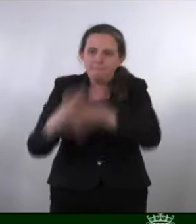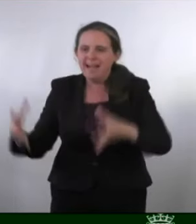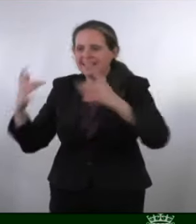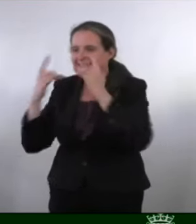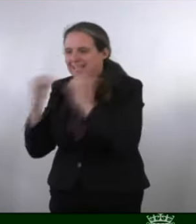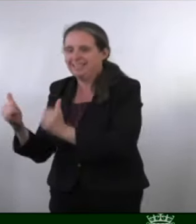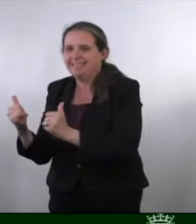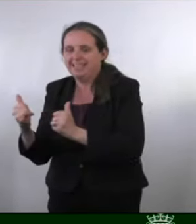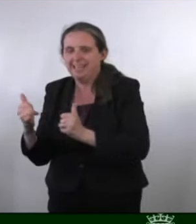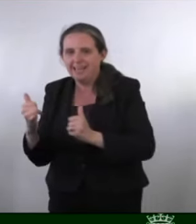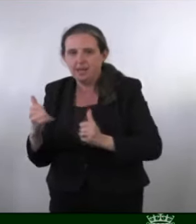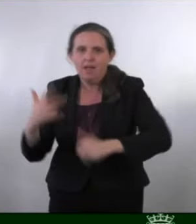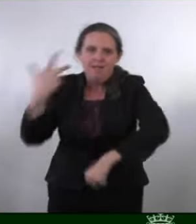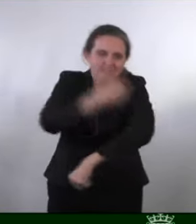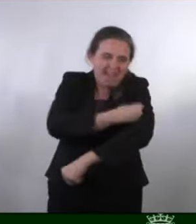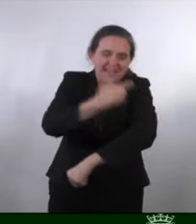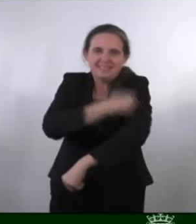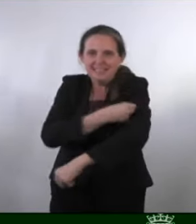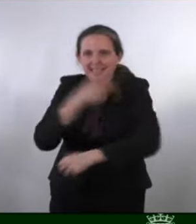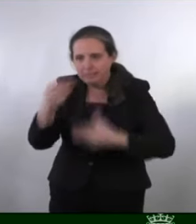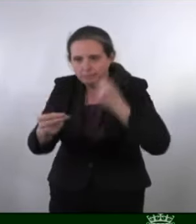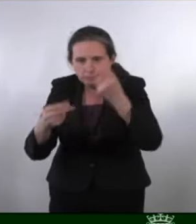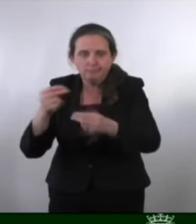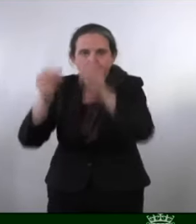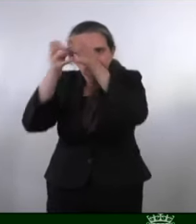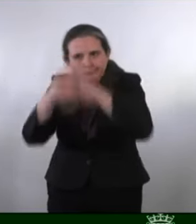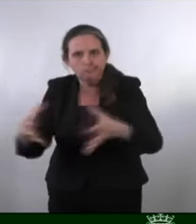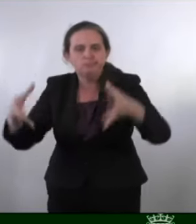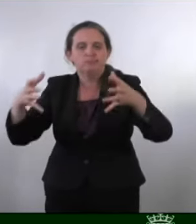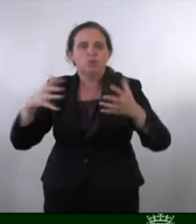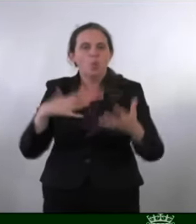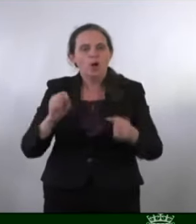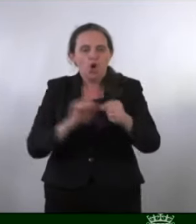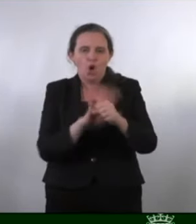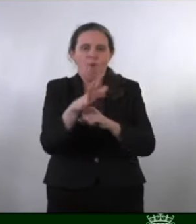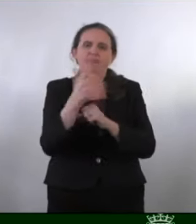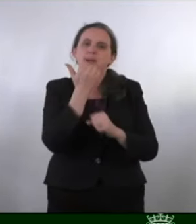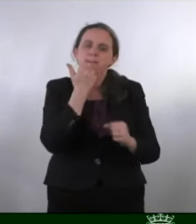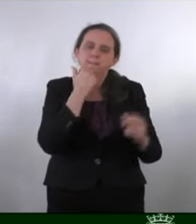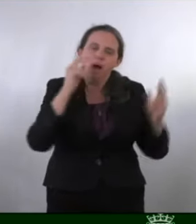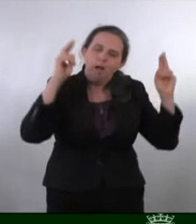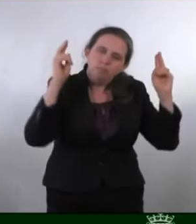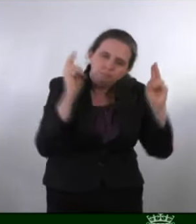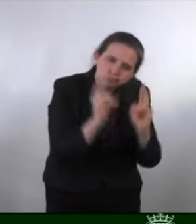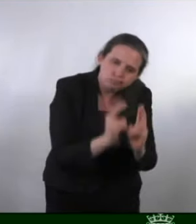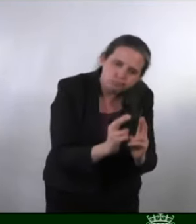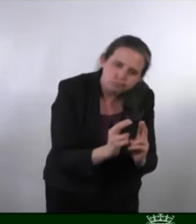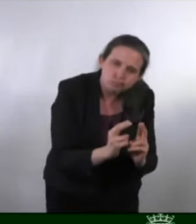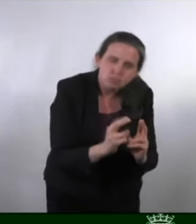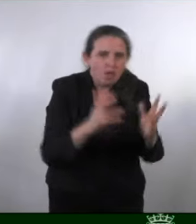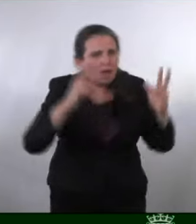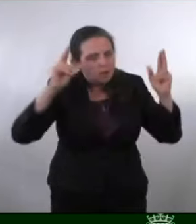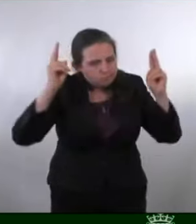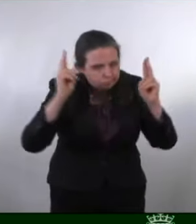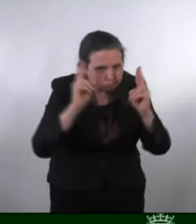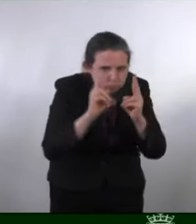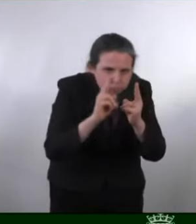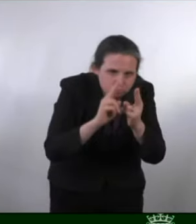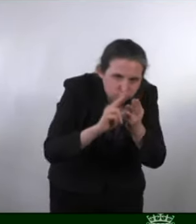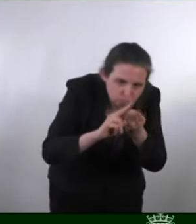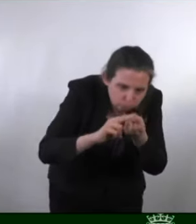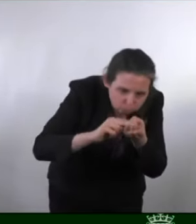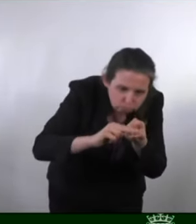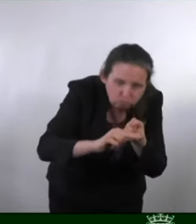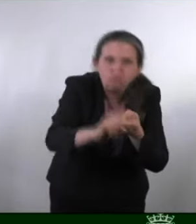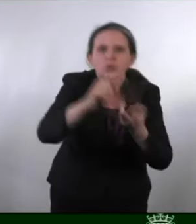the rollout of the vaccine to keep the virus down and to push it down further until such